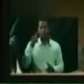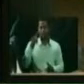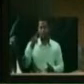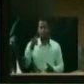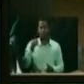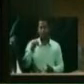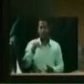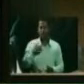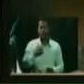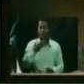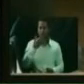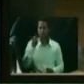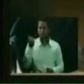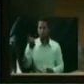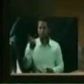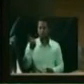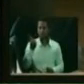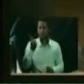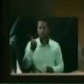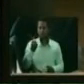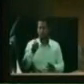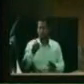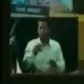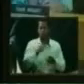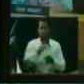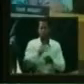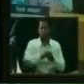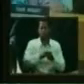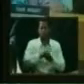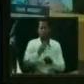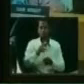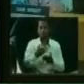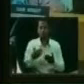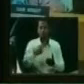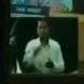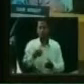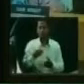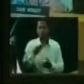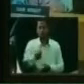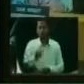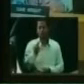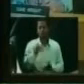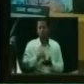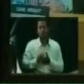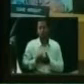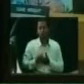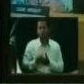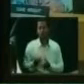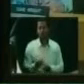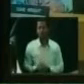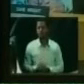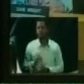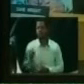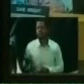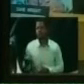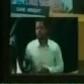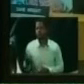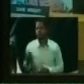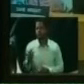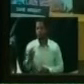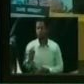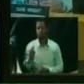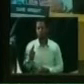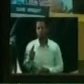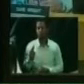us paying $30,000. Commissioner Smith, I'm sorry. Mr. Brown. Thank you, Mr.